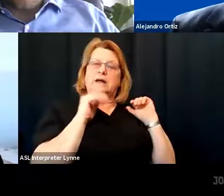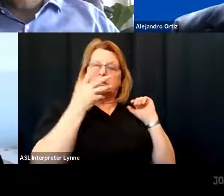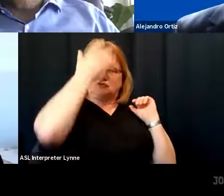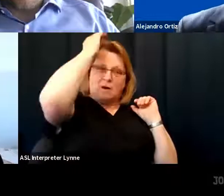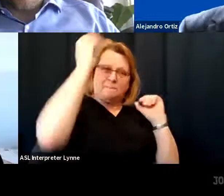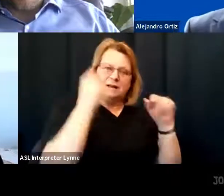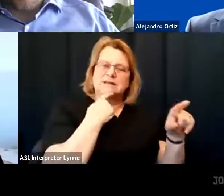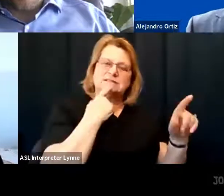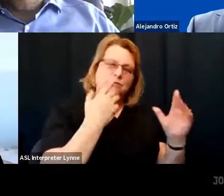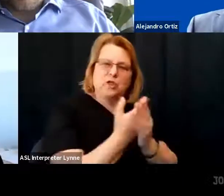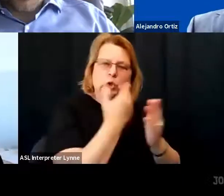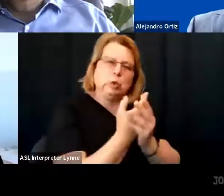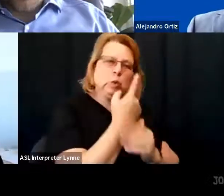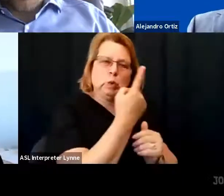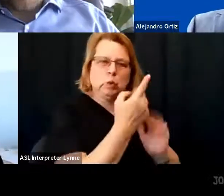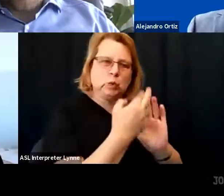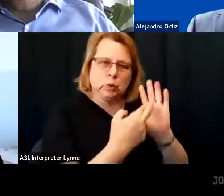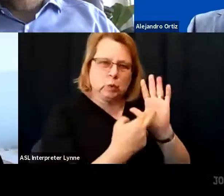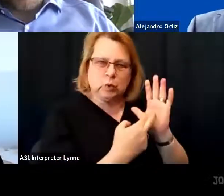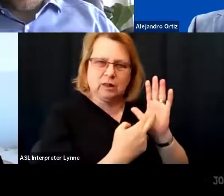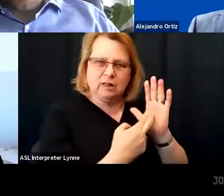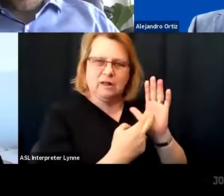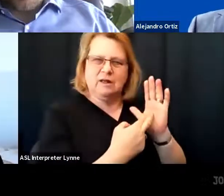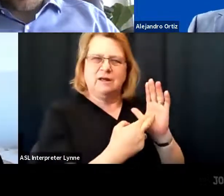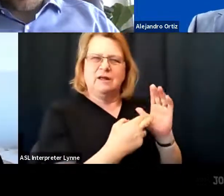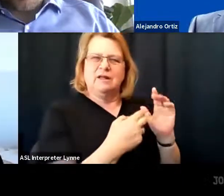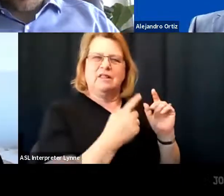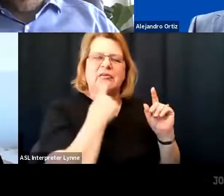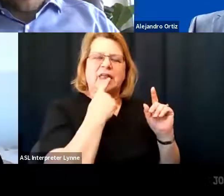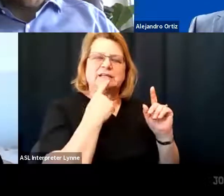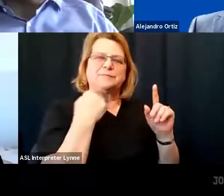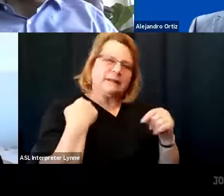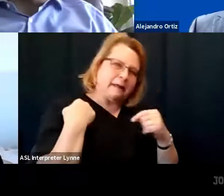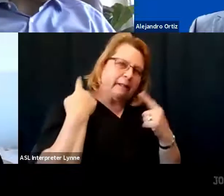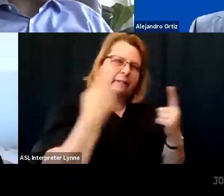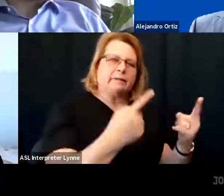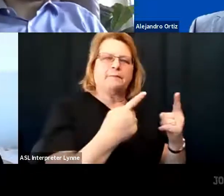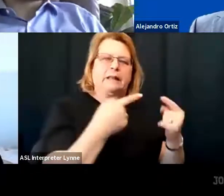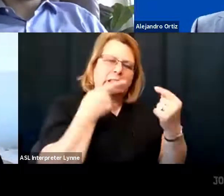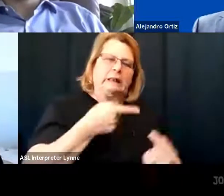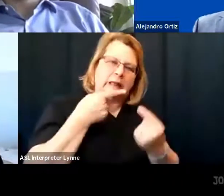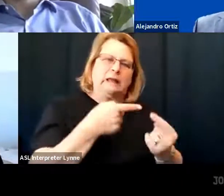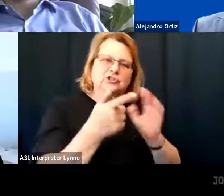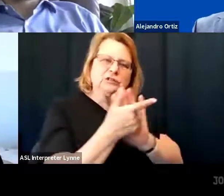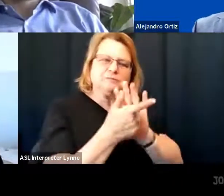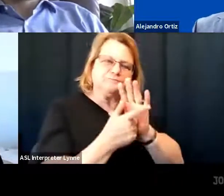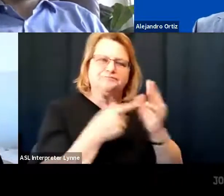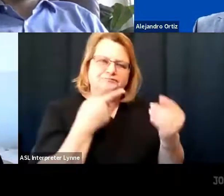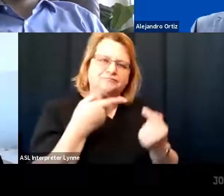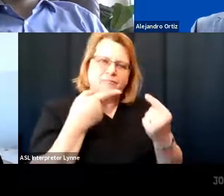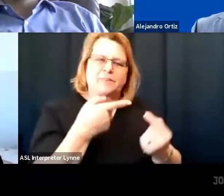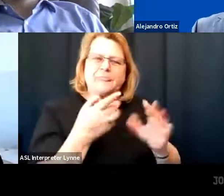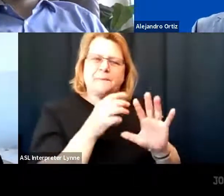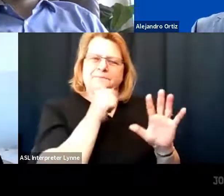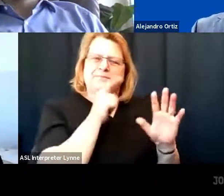impact rule that has been thankfully held up in litigation, where there was a, and I'm not sure the status as of today, but I